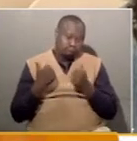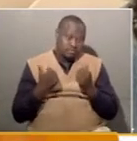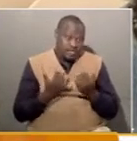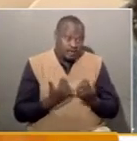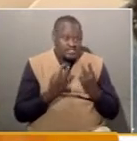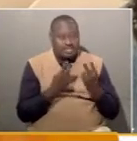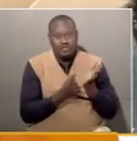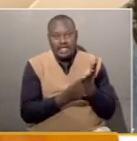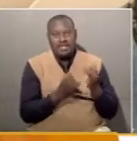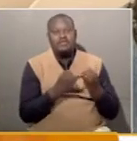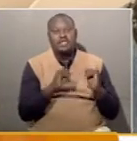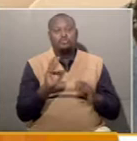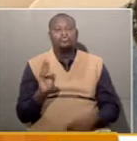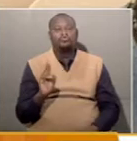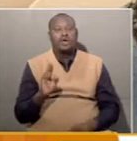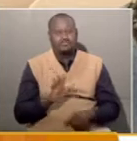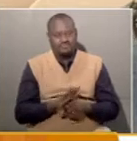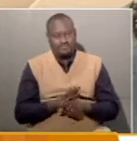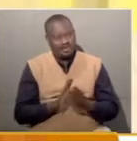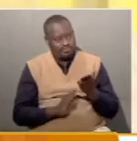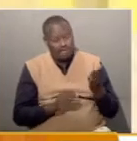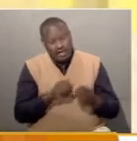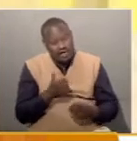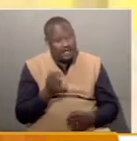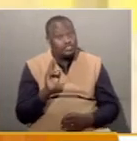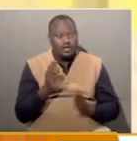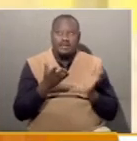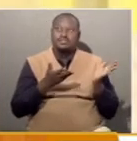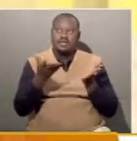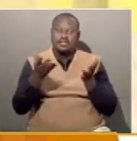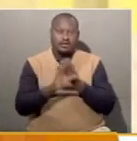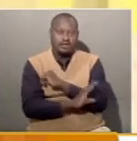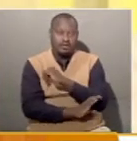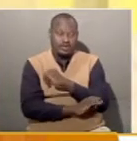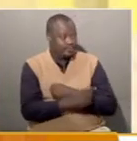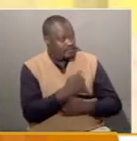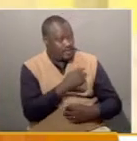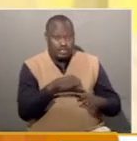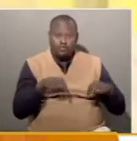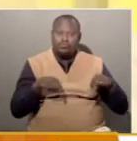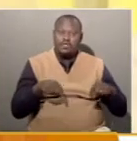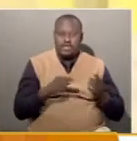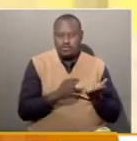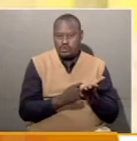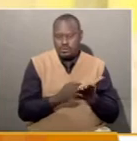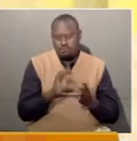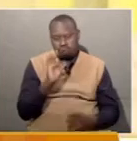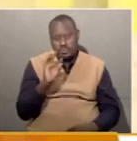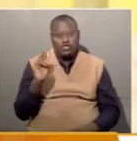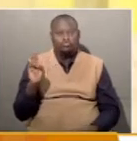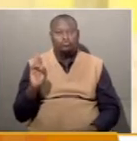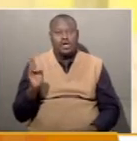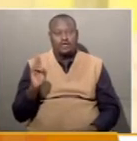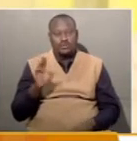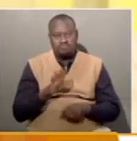in sugar, saying that some of the sugar is exported. Today, Uganda is self-sufficient in sugar, and